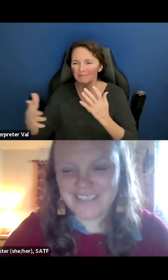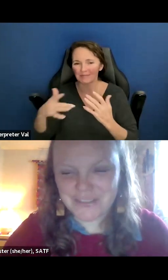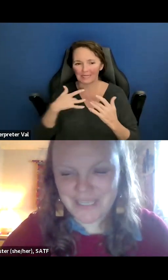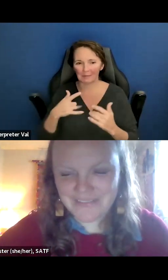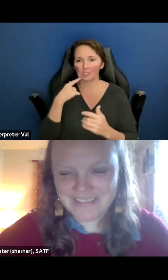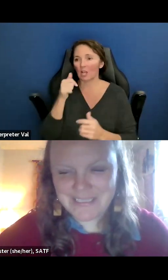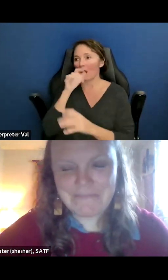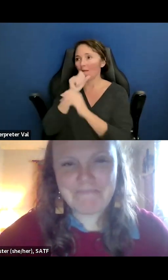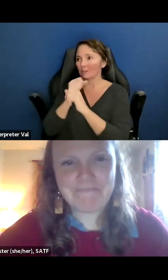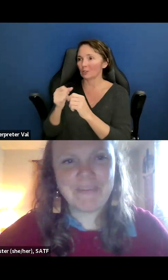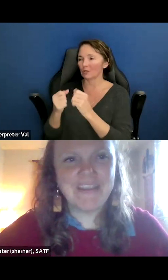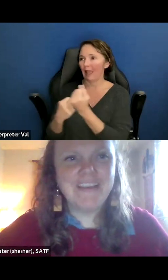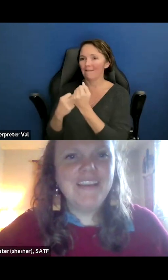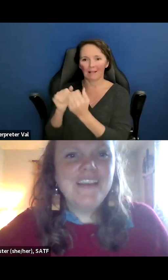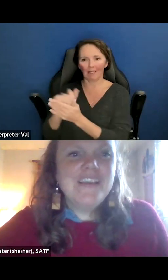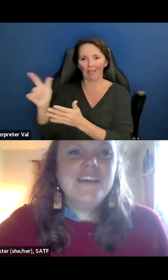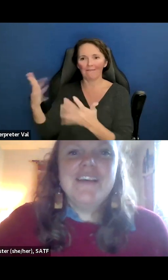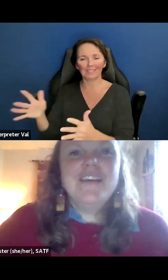saying confidential advocacy.